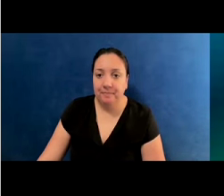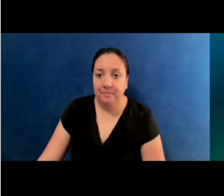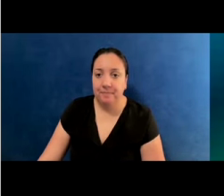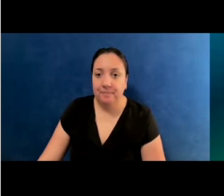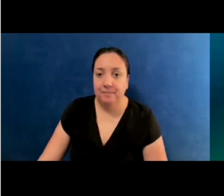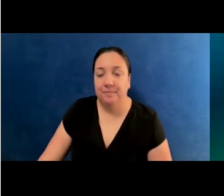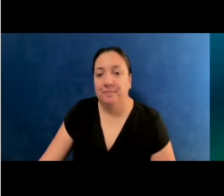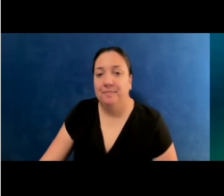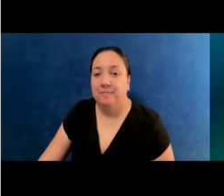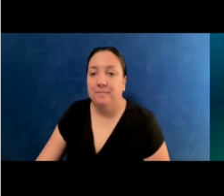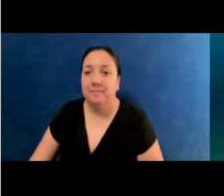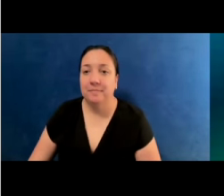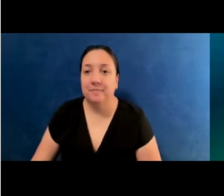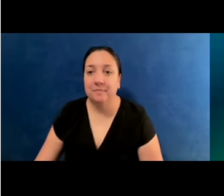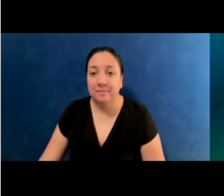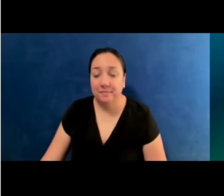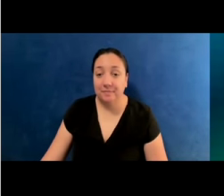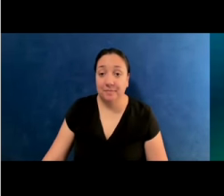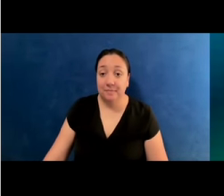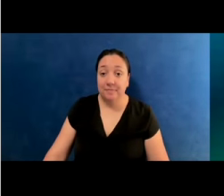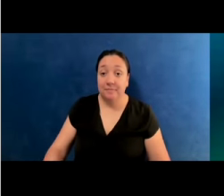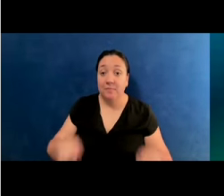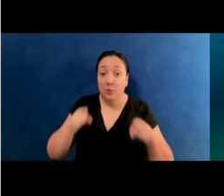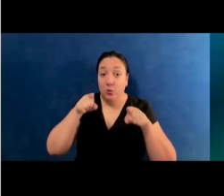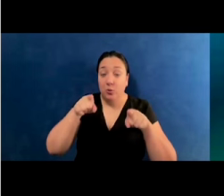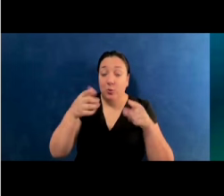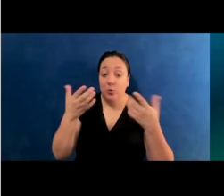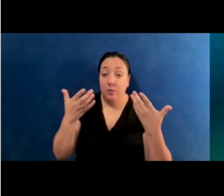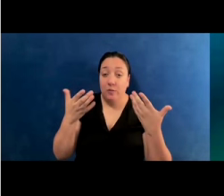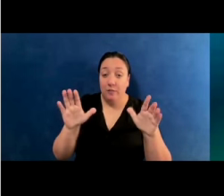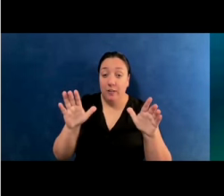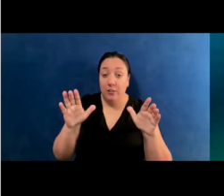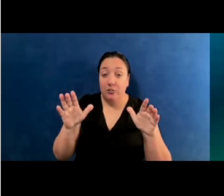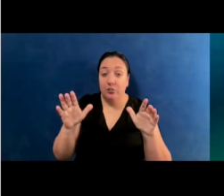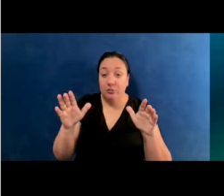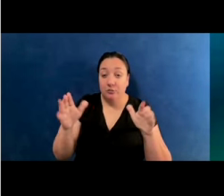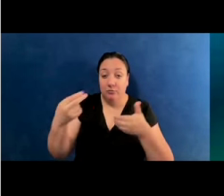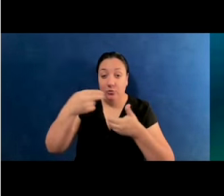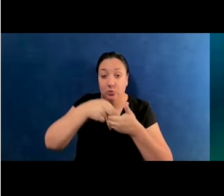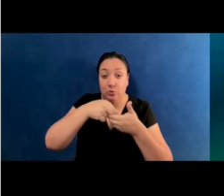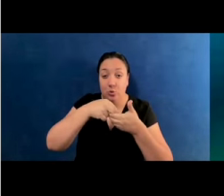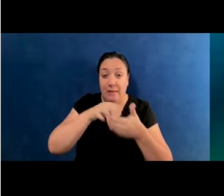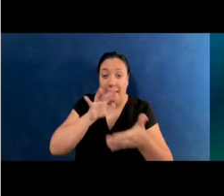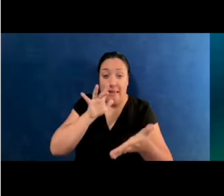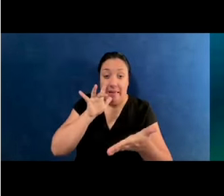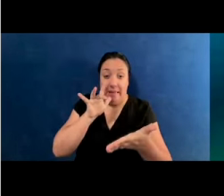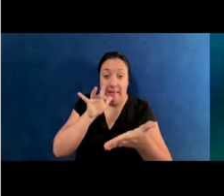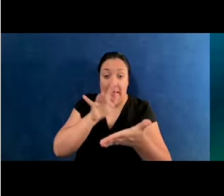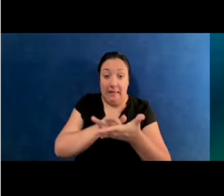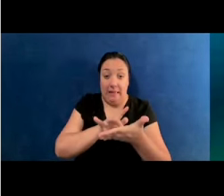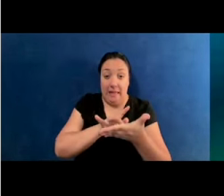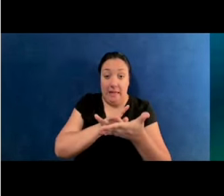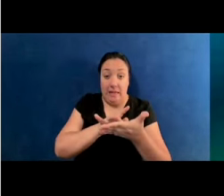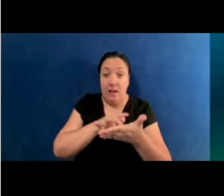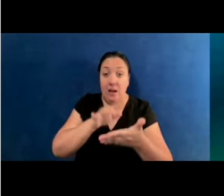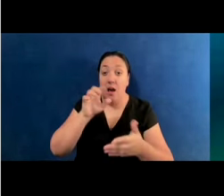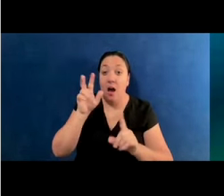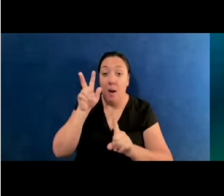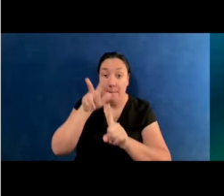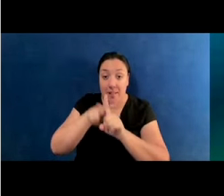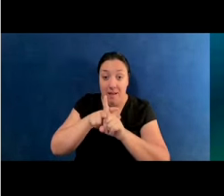You have joined Click, Apply, and Save, a step-by-step guide for ABLE enrollment.